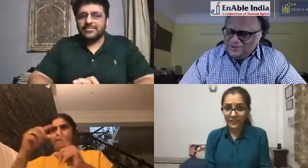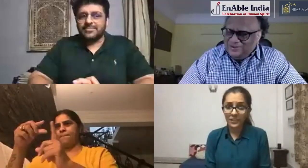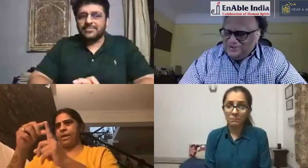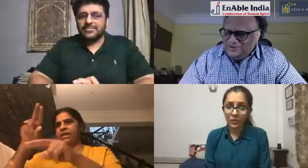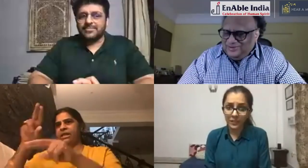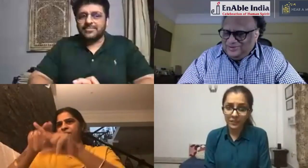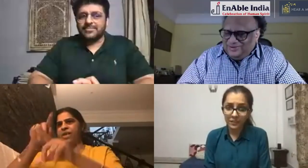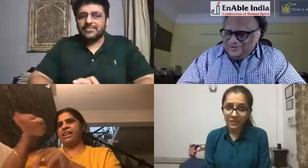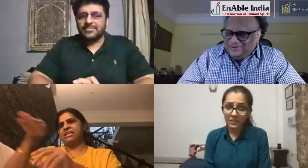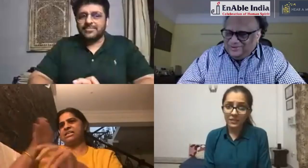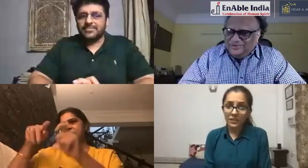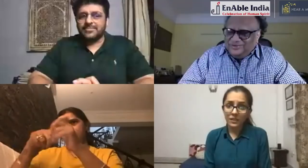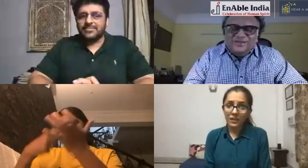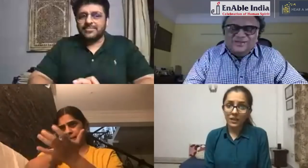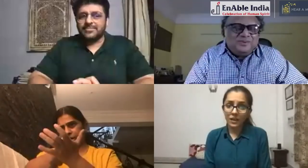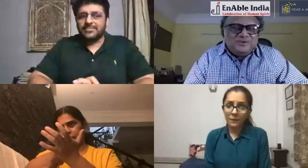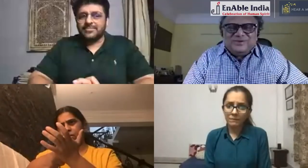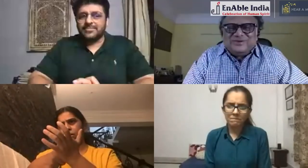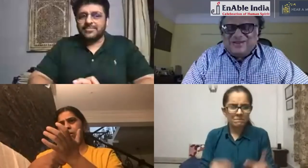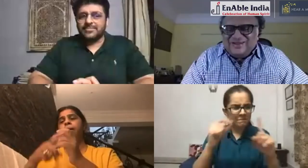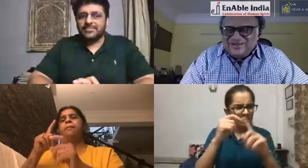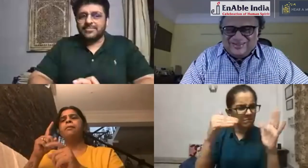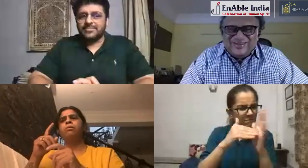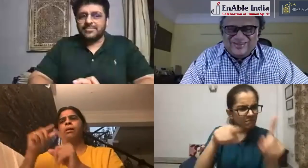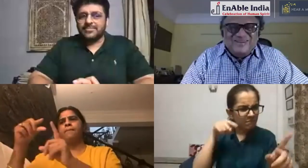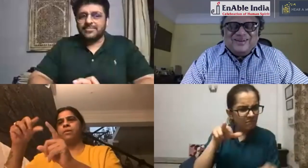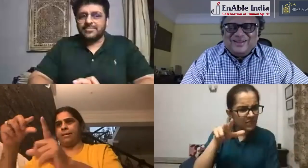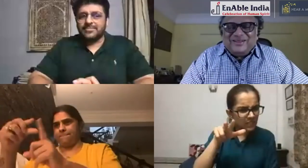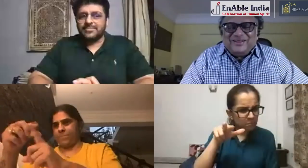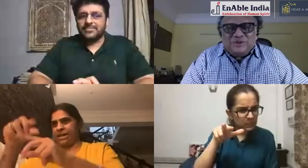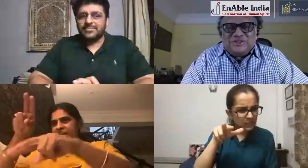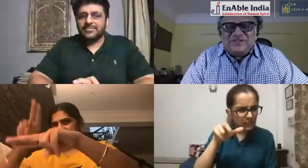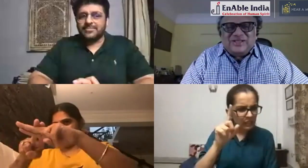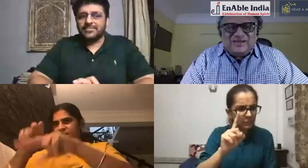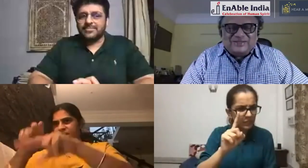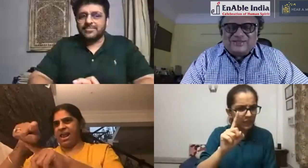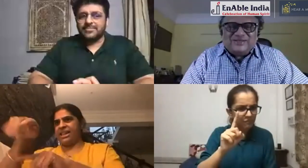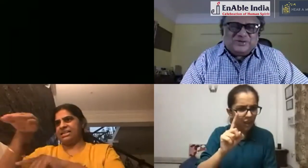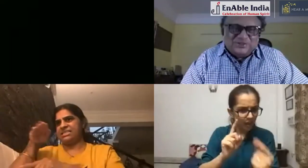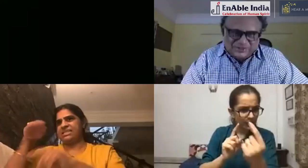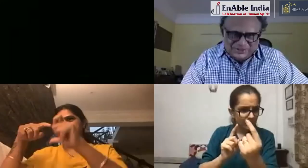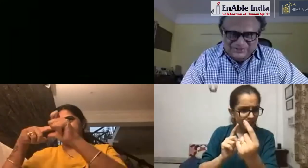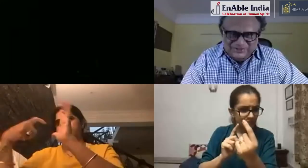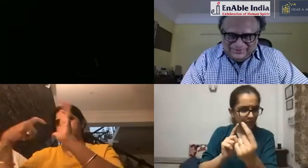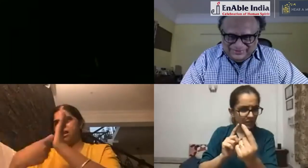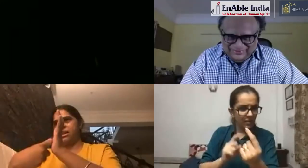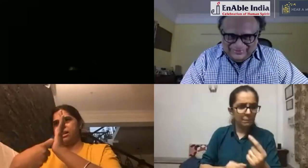it getting imported? Um, I think Modi ji can answer that